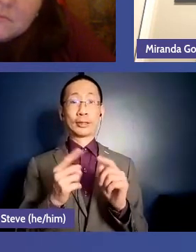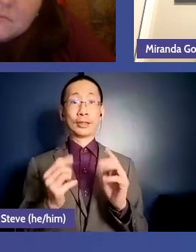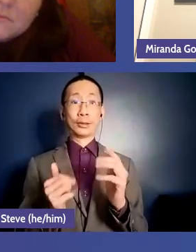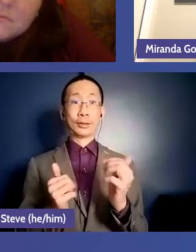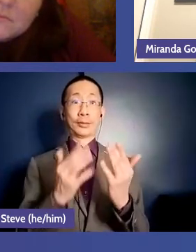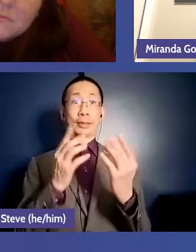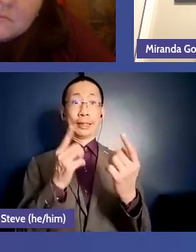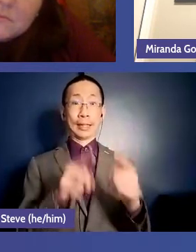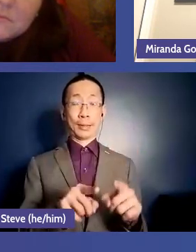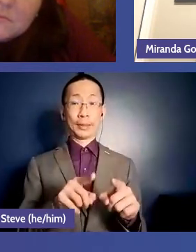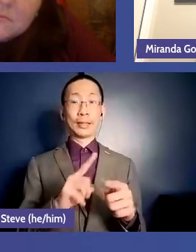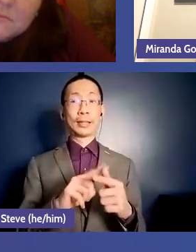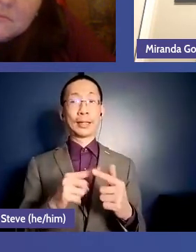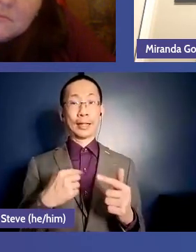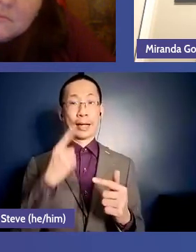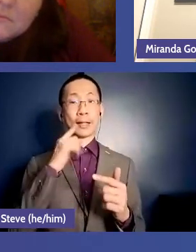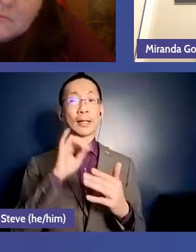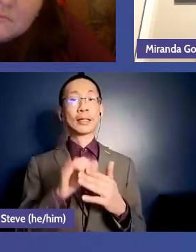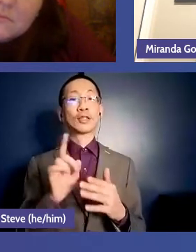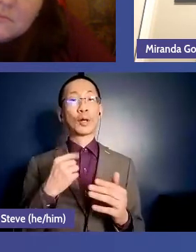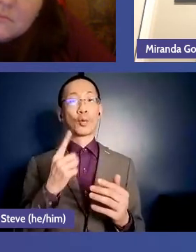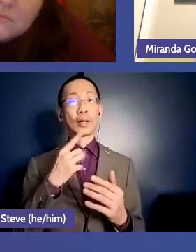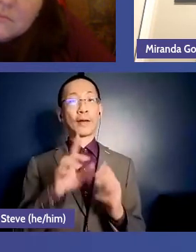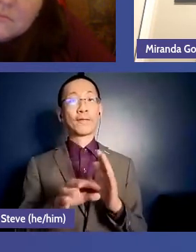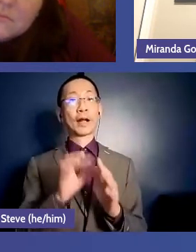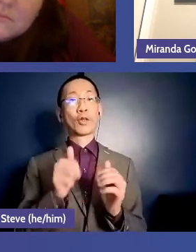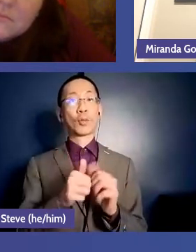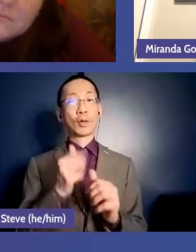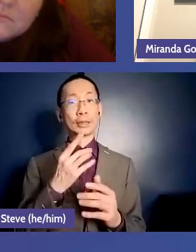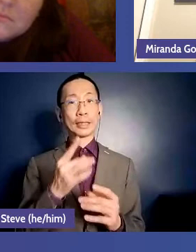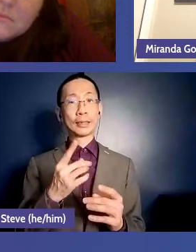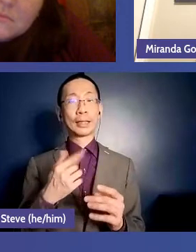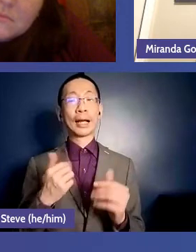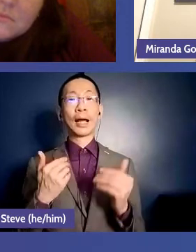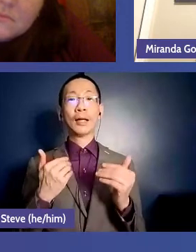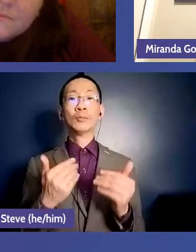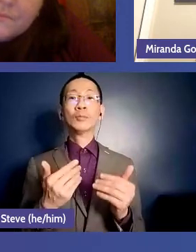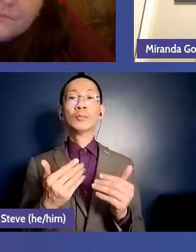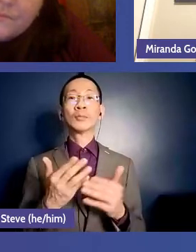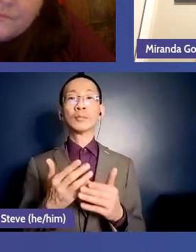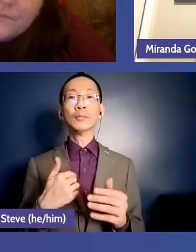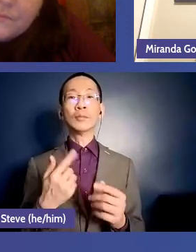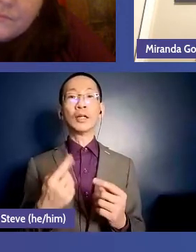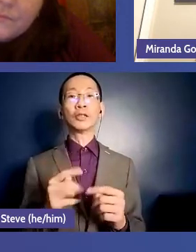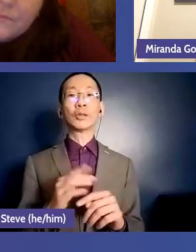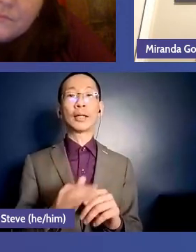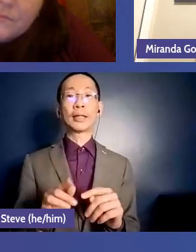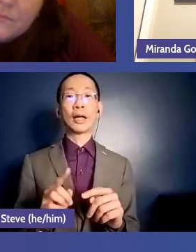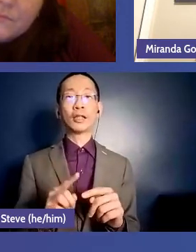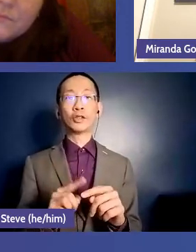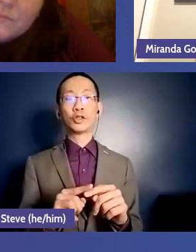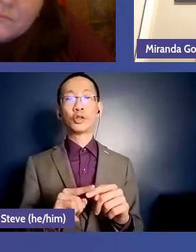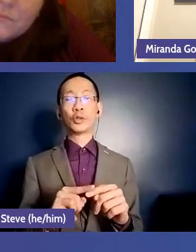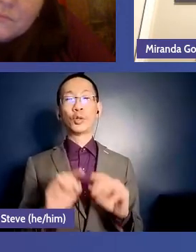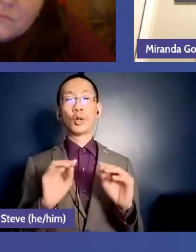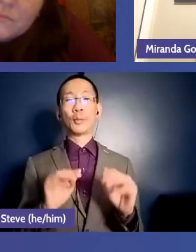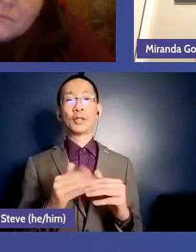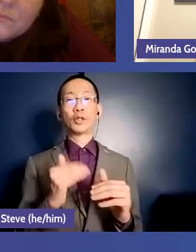think that's where we have found the most interest. And I carry that forward, and I try not to put too